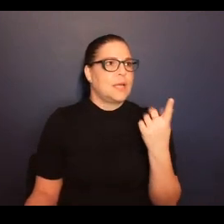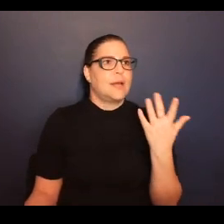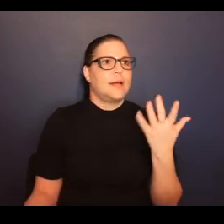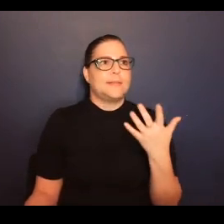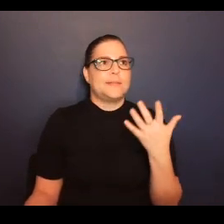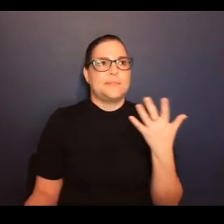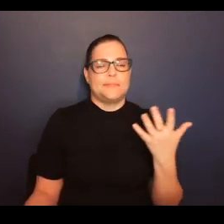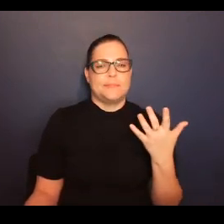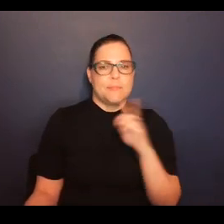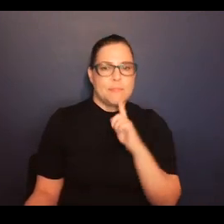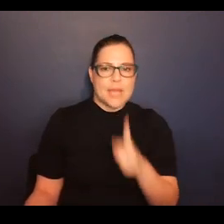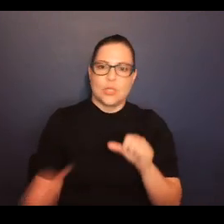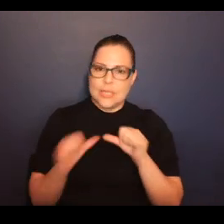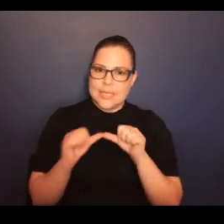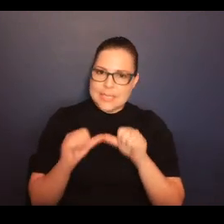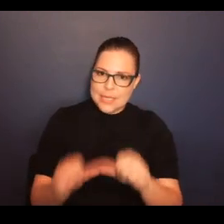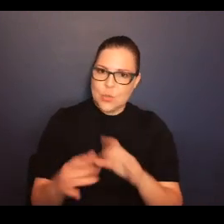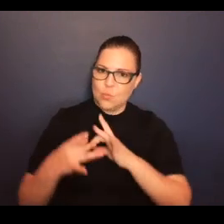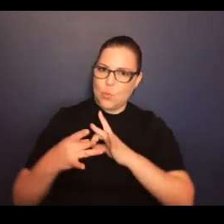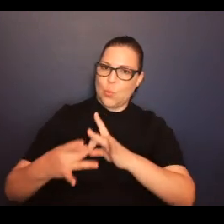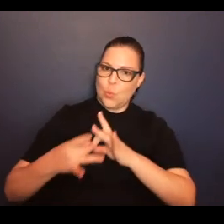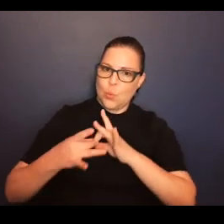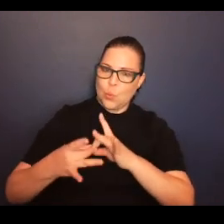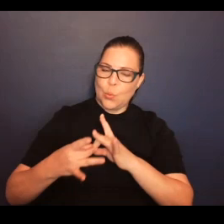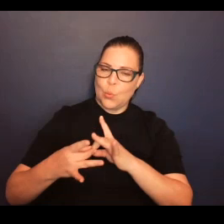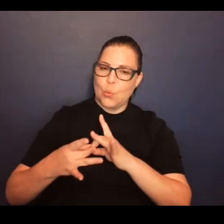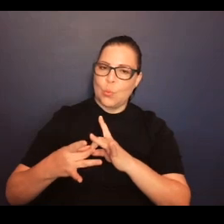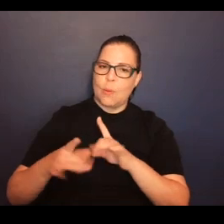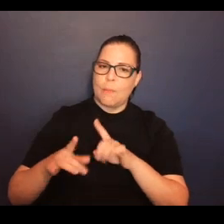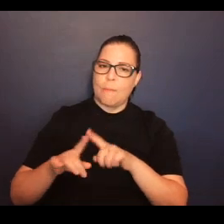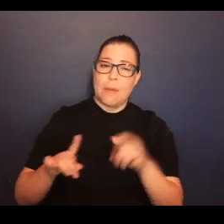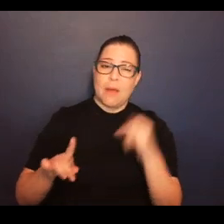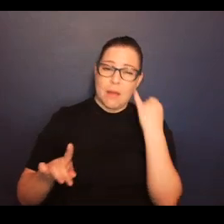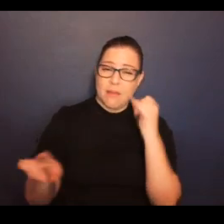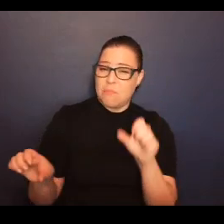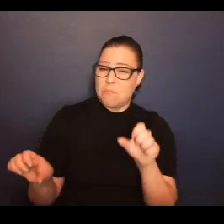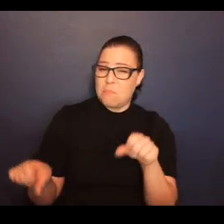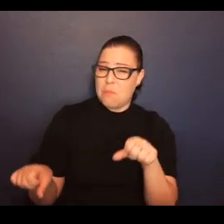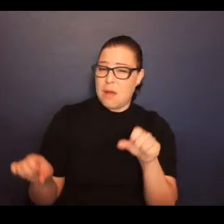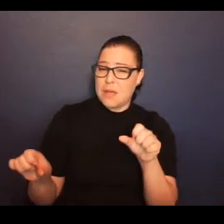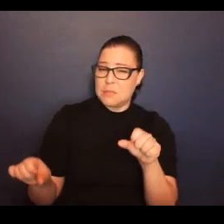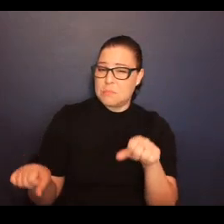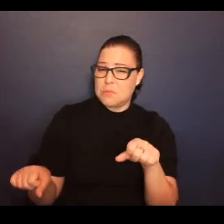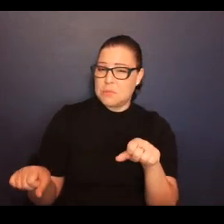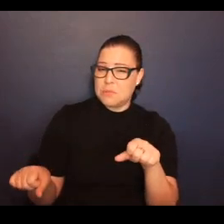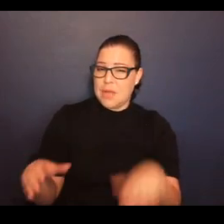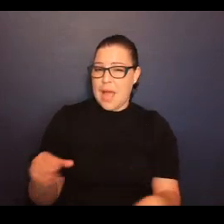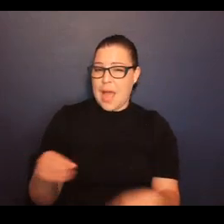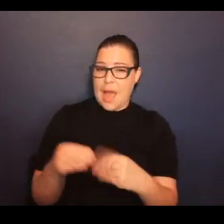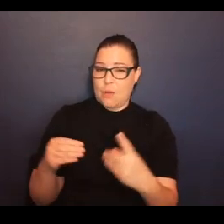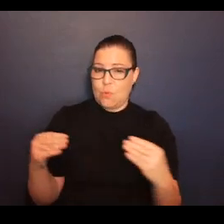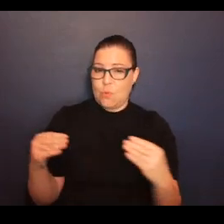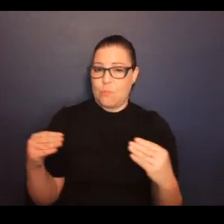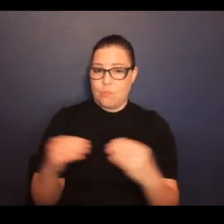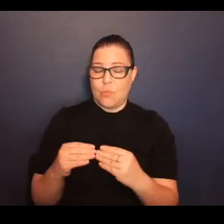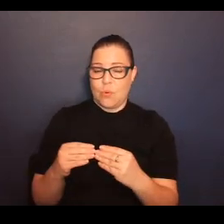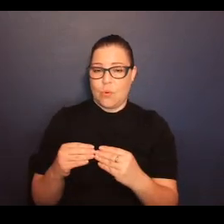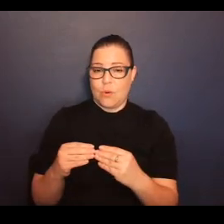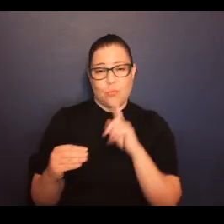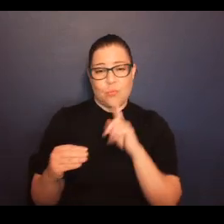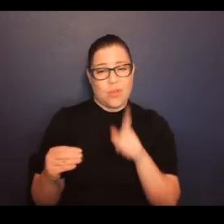get that and maintain it, but we probably need to see how, if possible, we can at least add another one, because it is